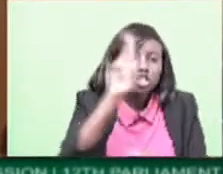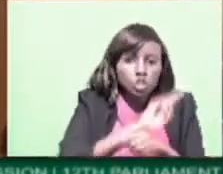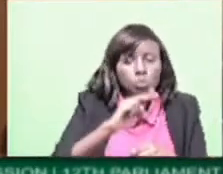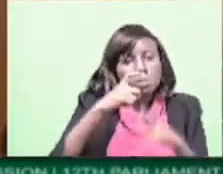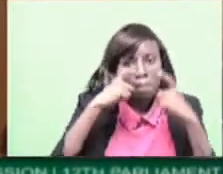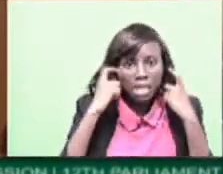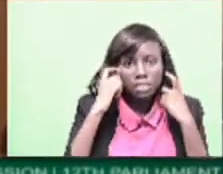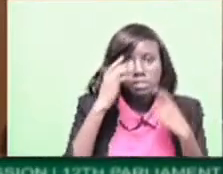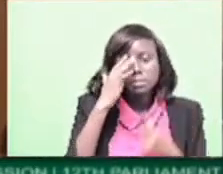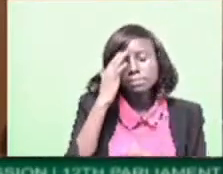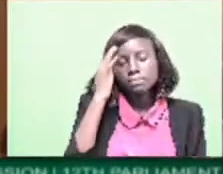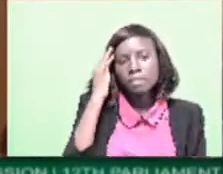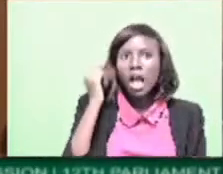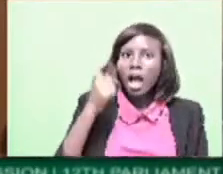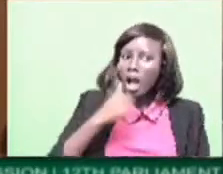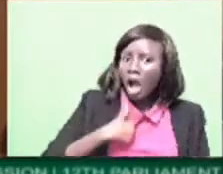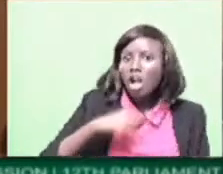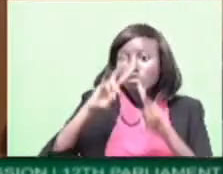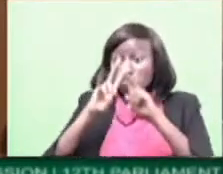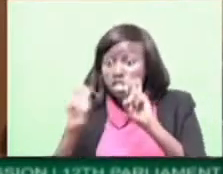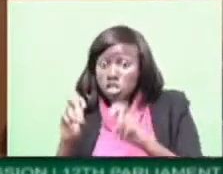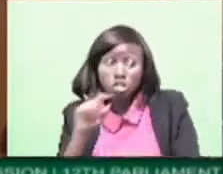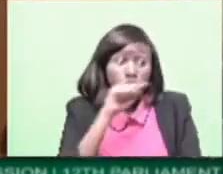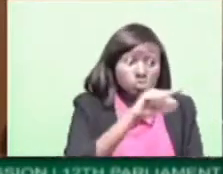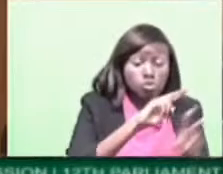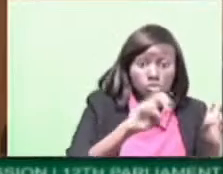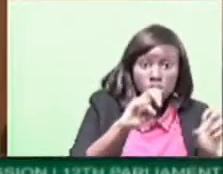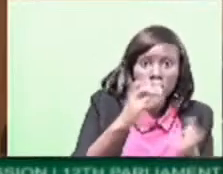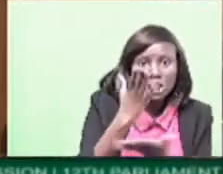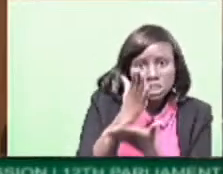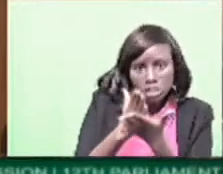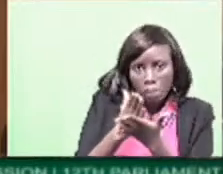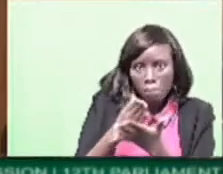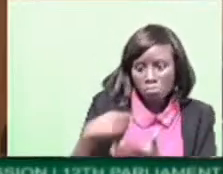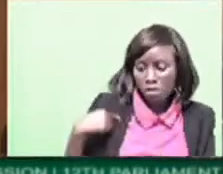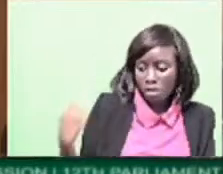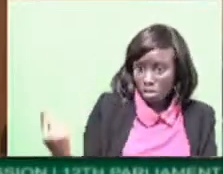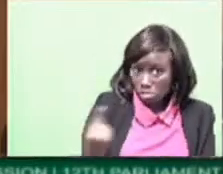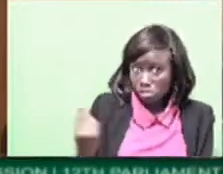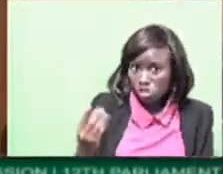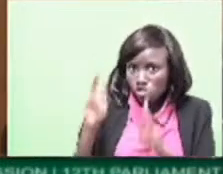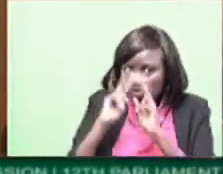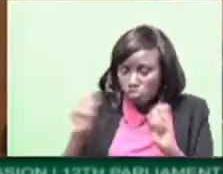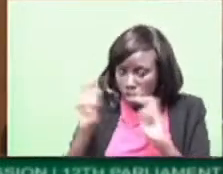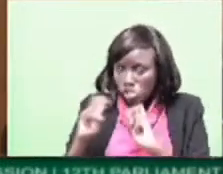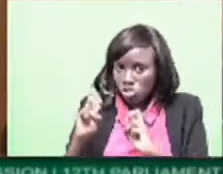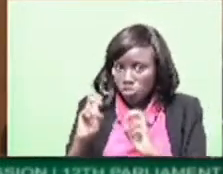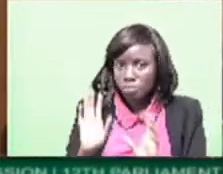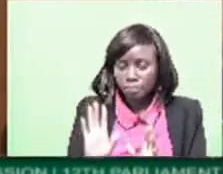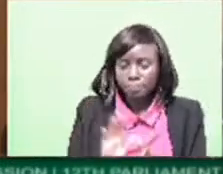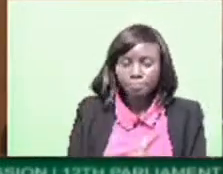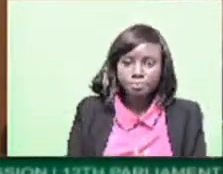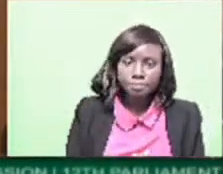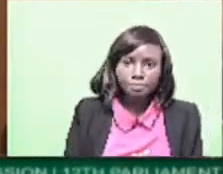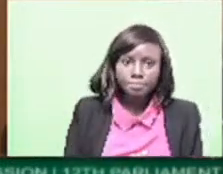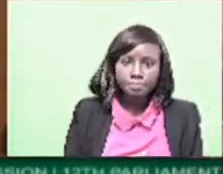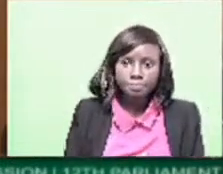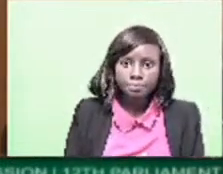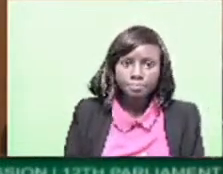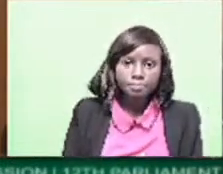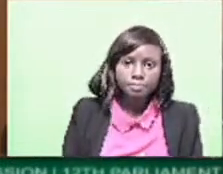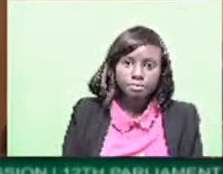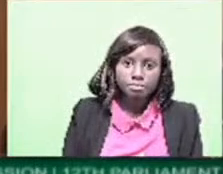did a bit of research in terms of preparing for this bill, and in several jurisdictions, I highlighted a few areas